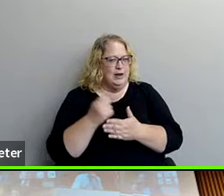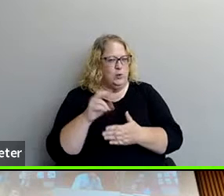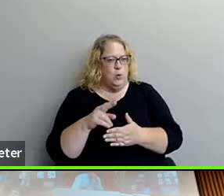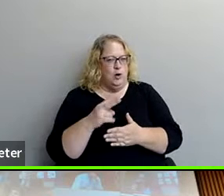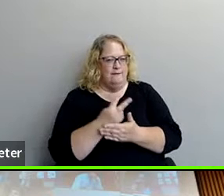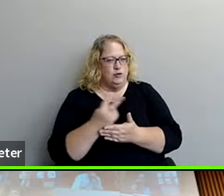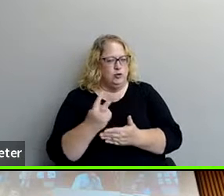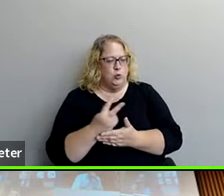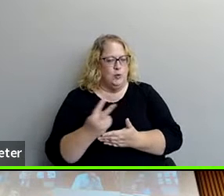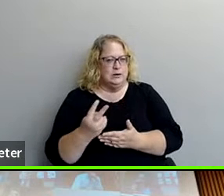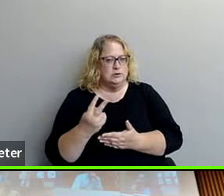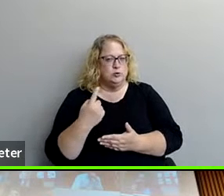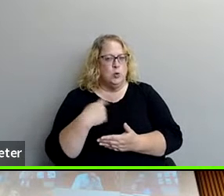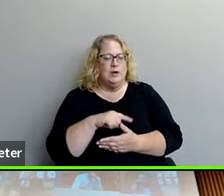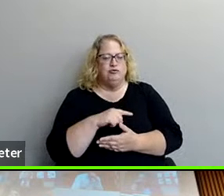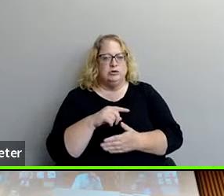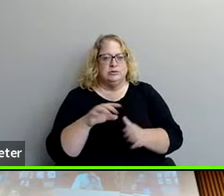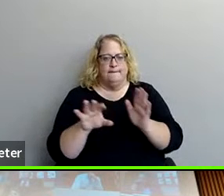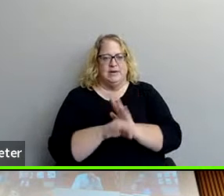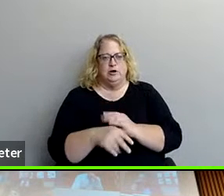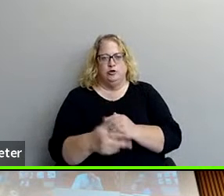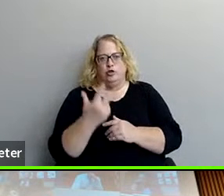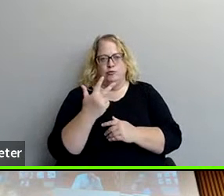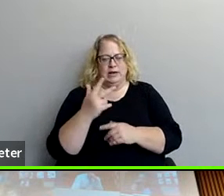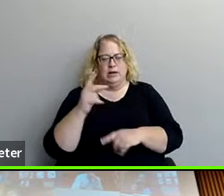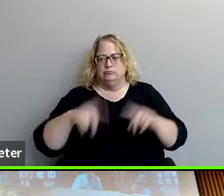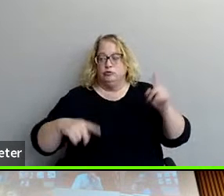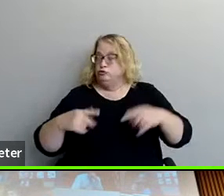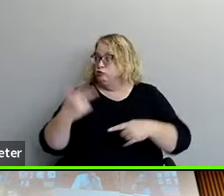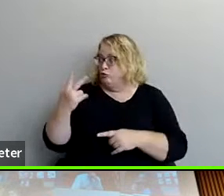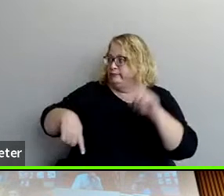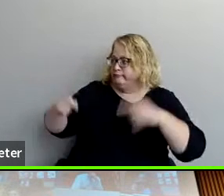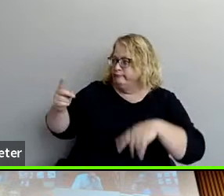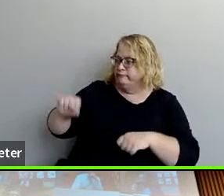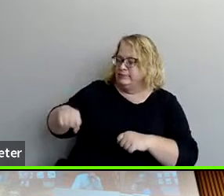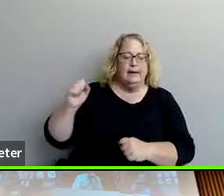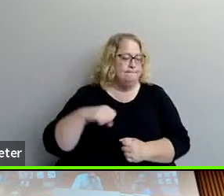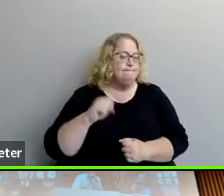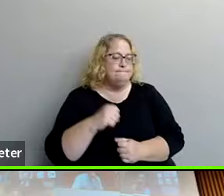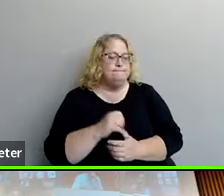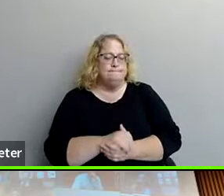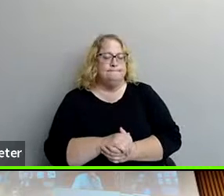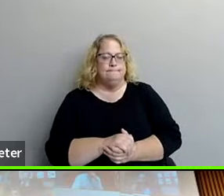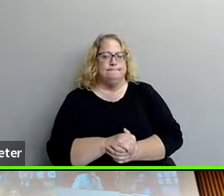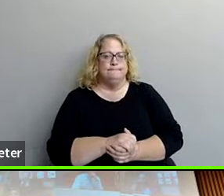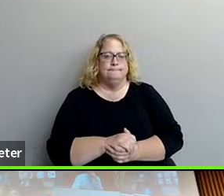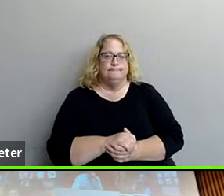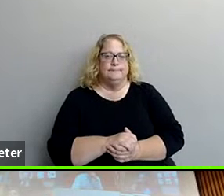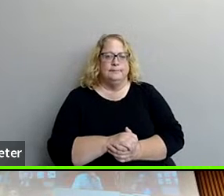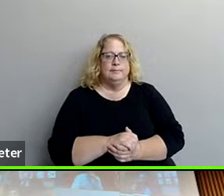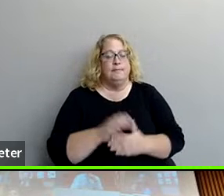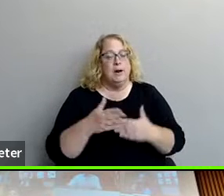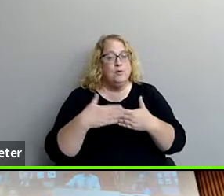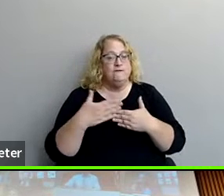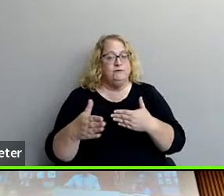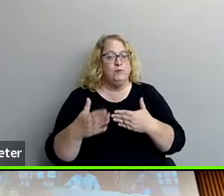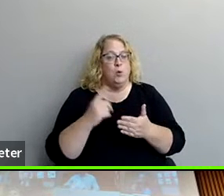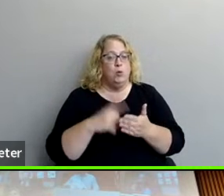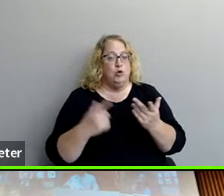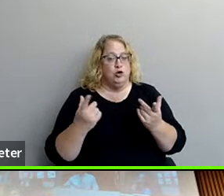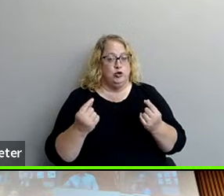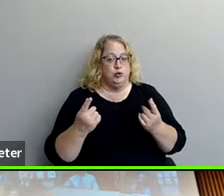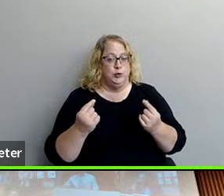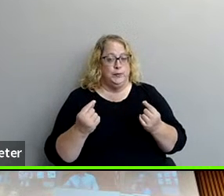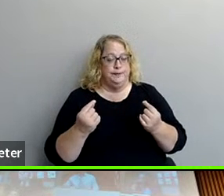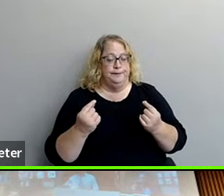every other week. So we just took 3 points in time. Just 3 random ones. Okay, got it. Okay. The average, but moving forward, what we're going to do